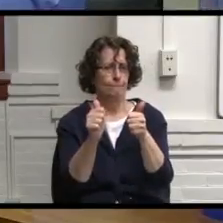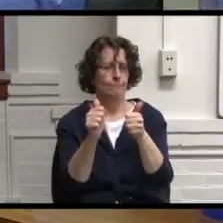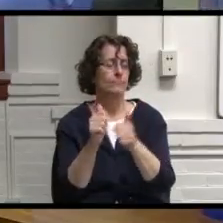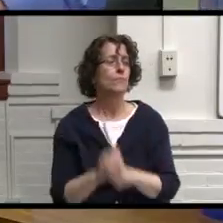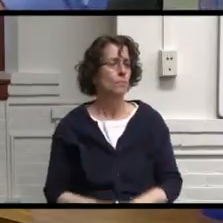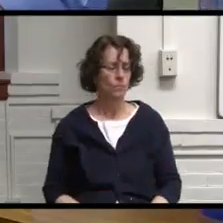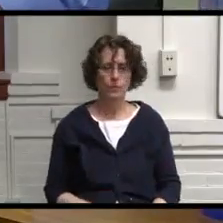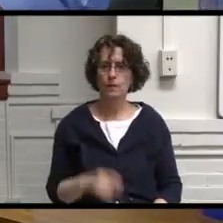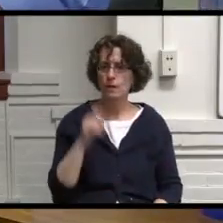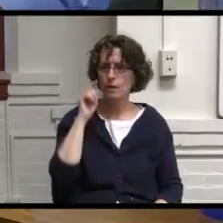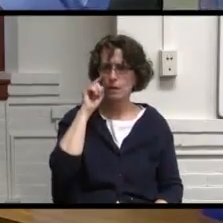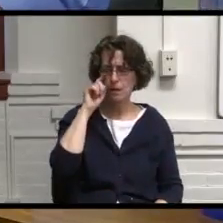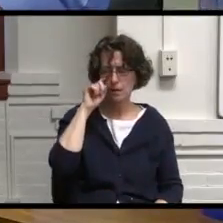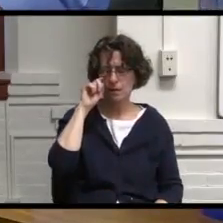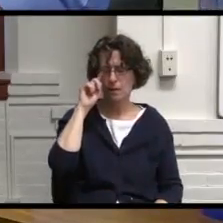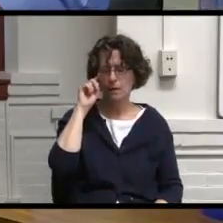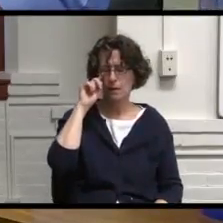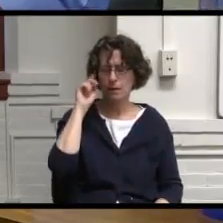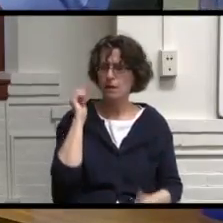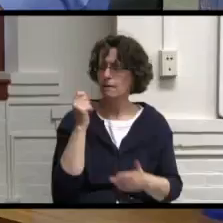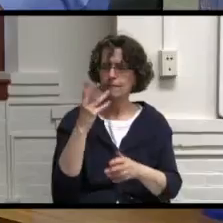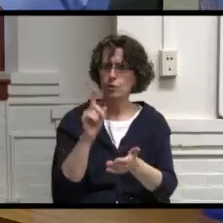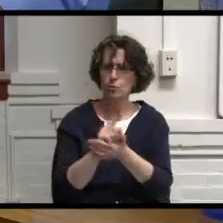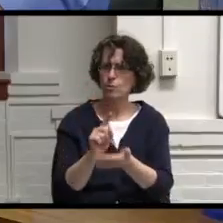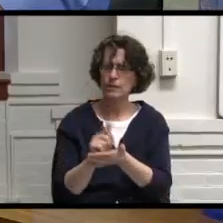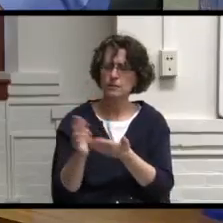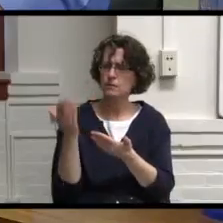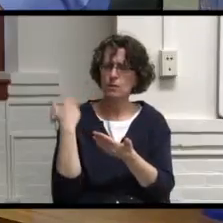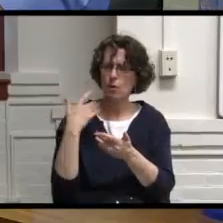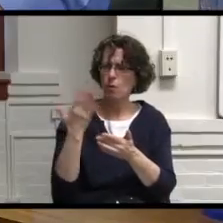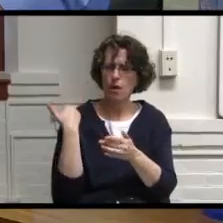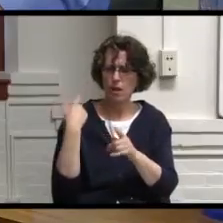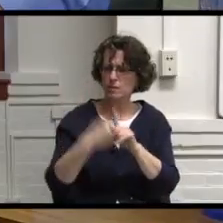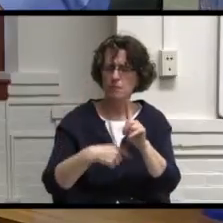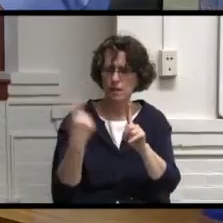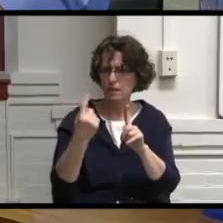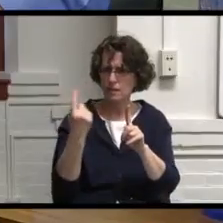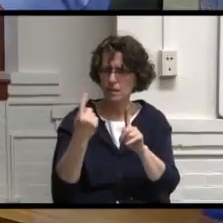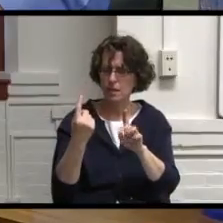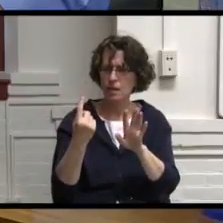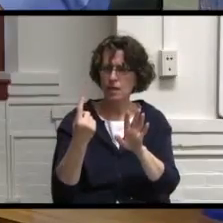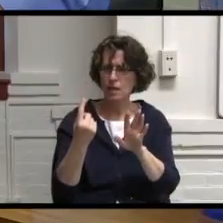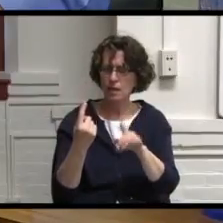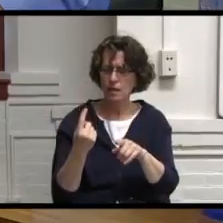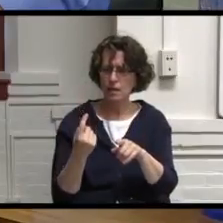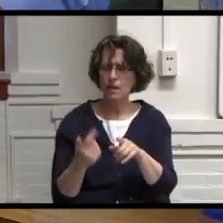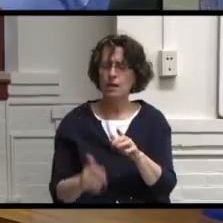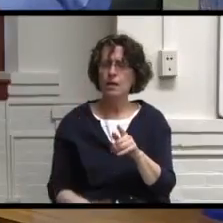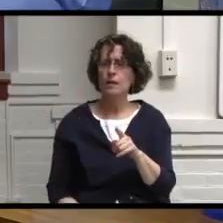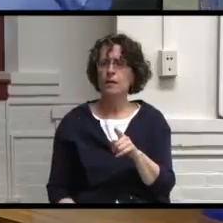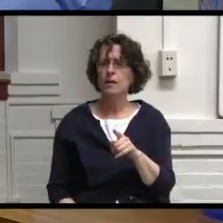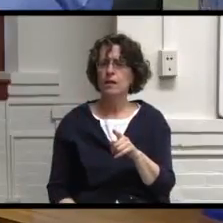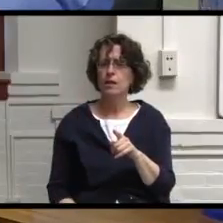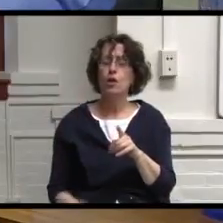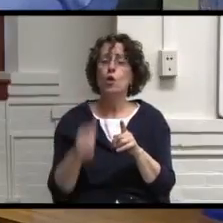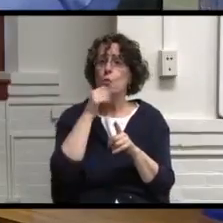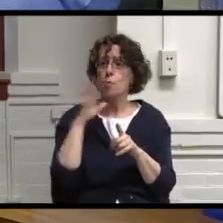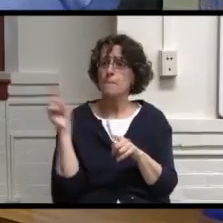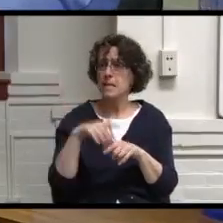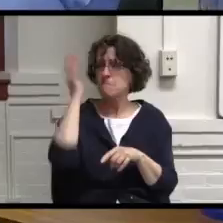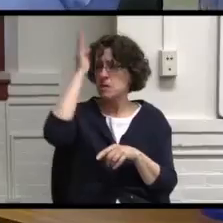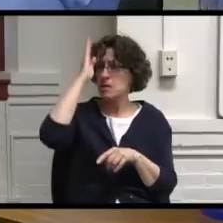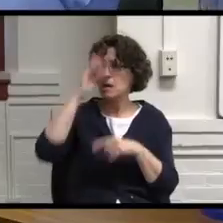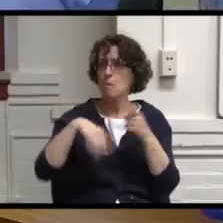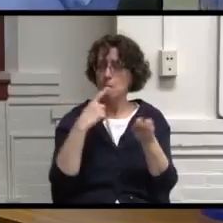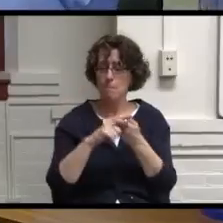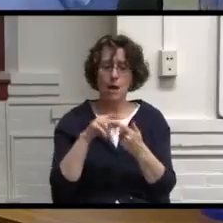that was a couple of weeks ago, or maybe a month ago now, that we had the woman that did the energy audits, and she